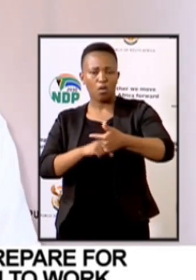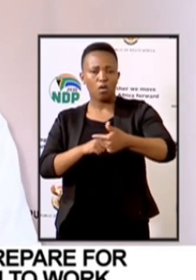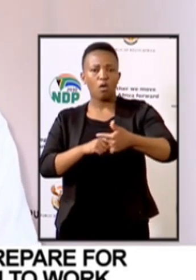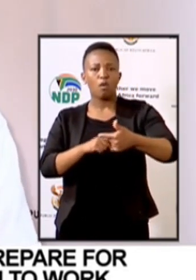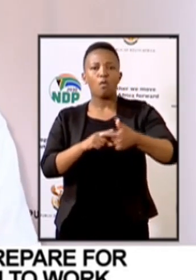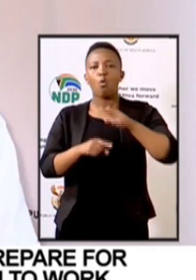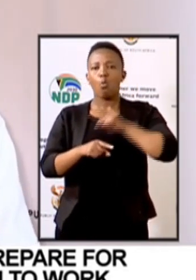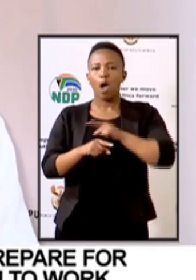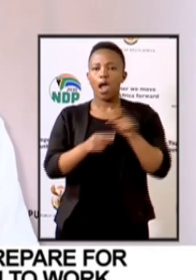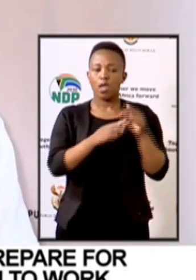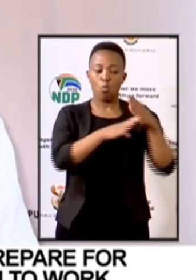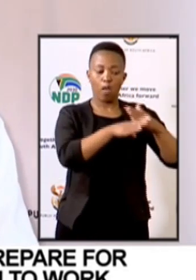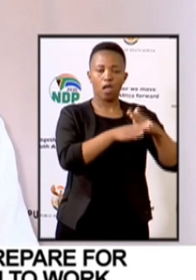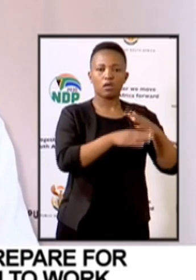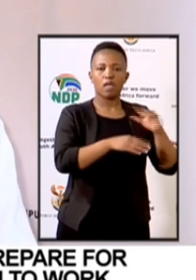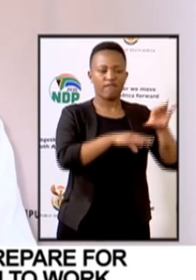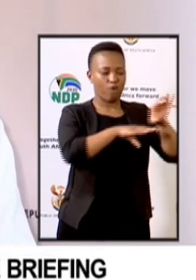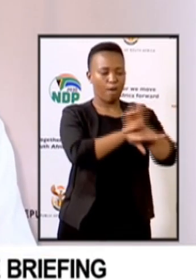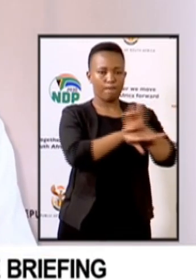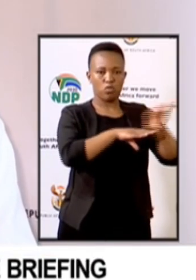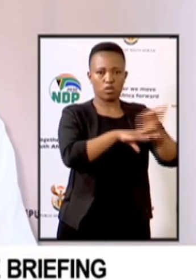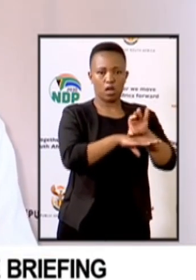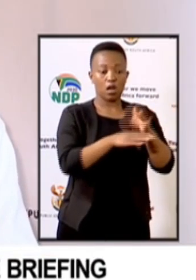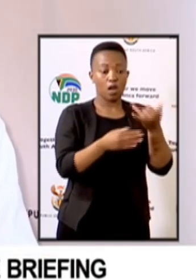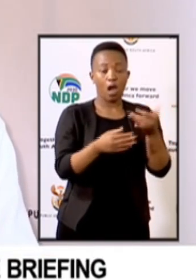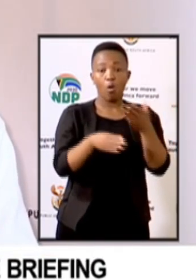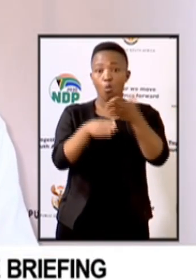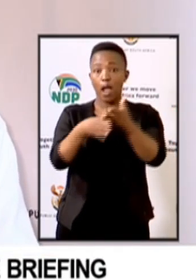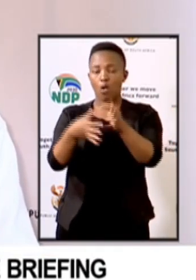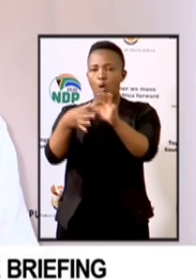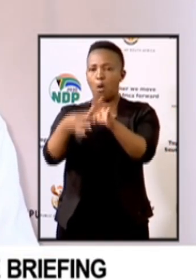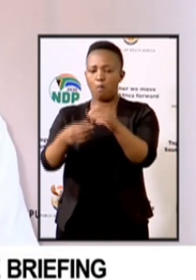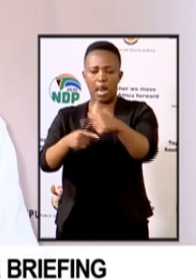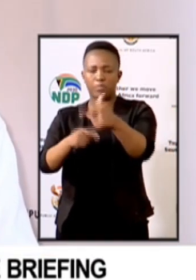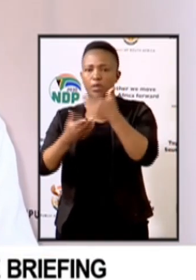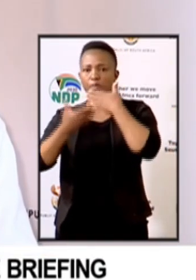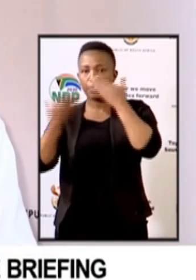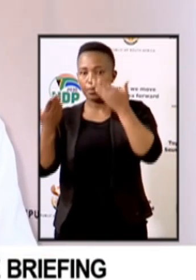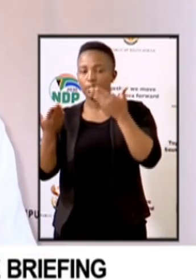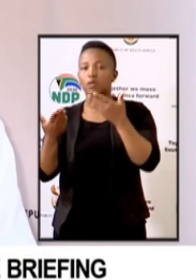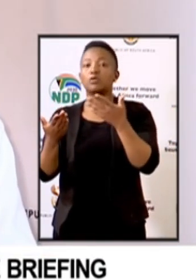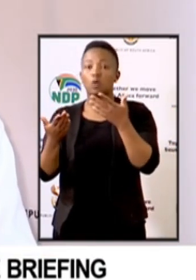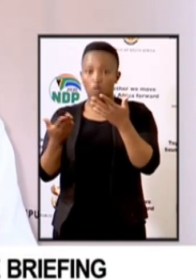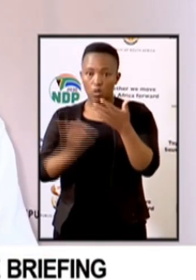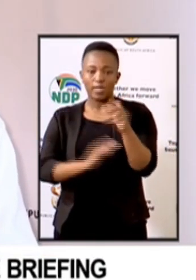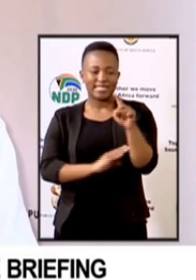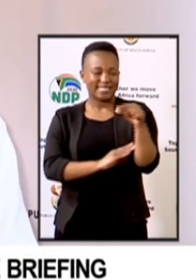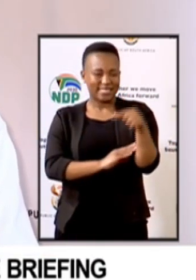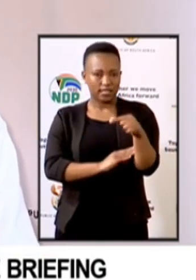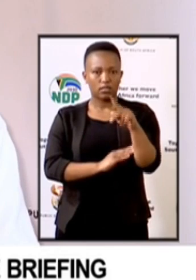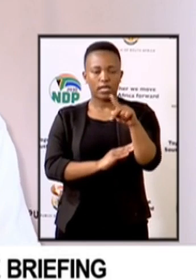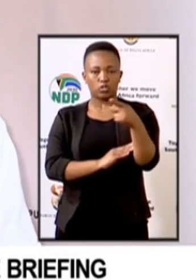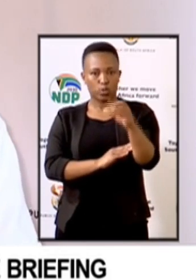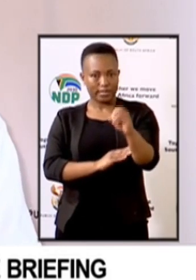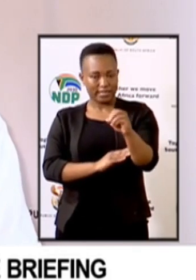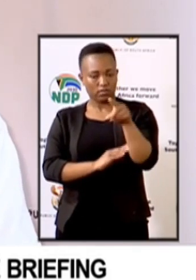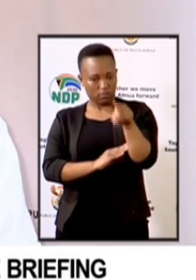work. And this will include exactly the provision of data. And